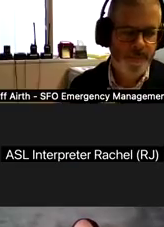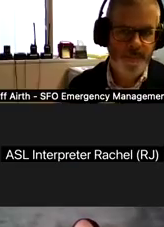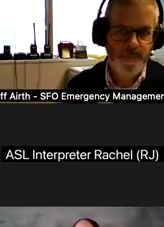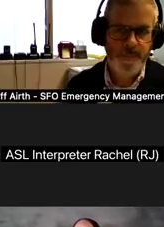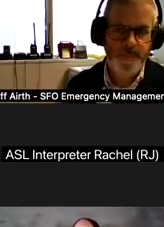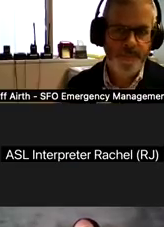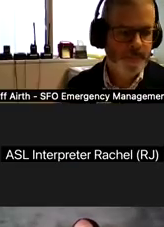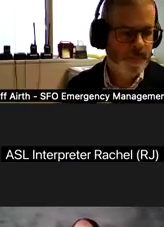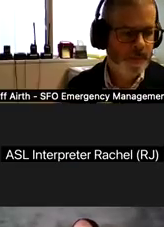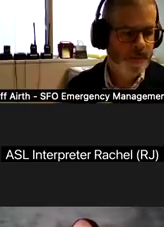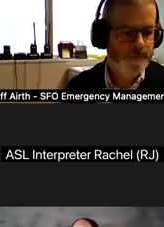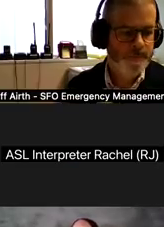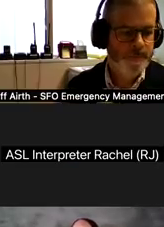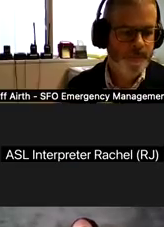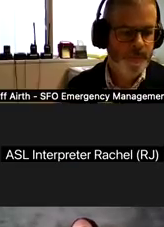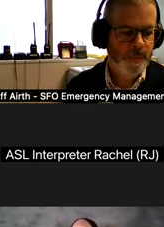do.